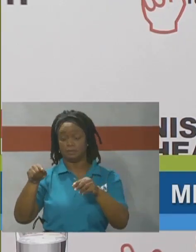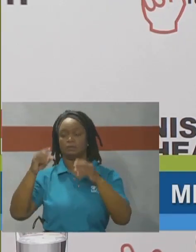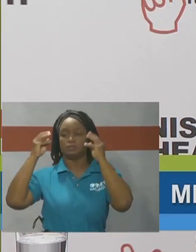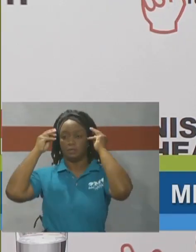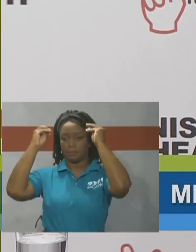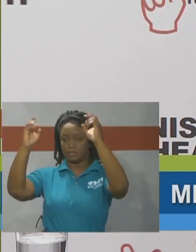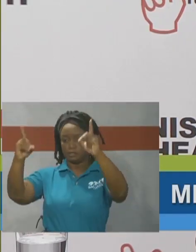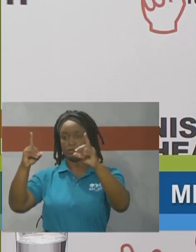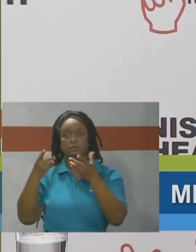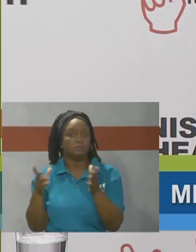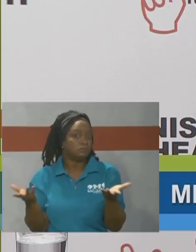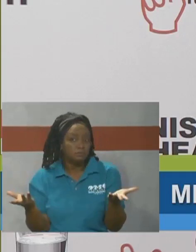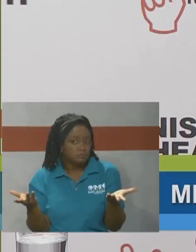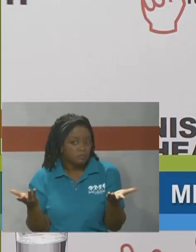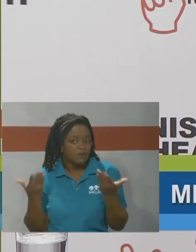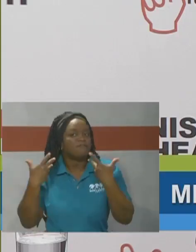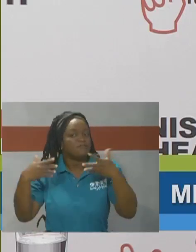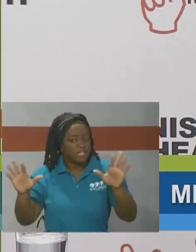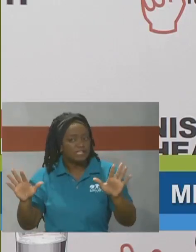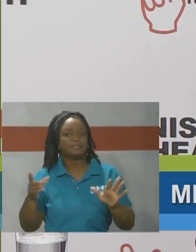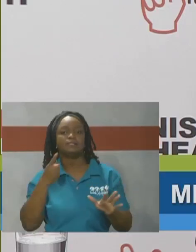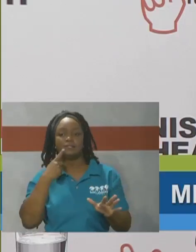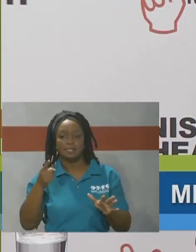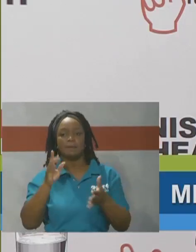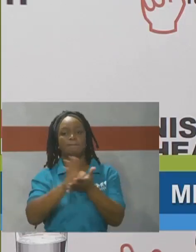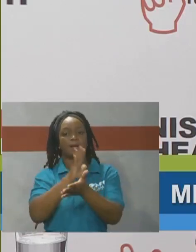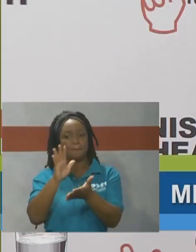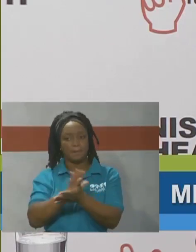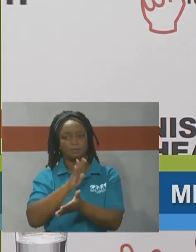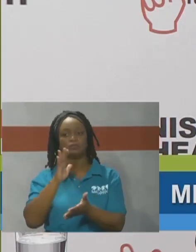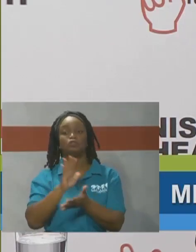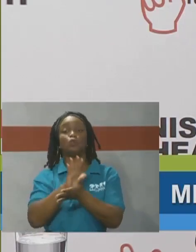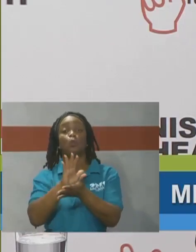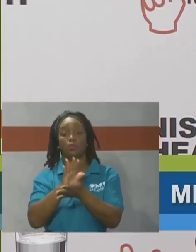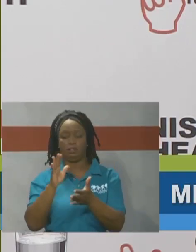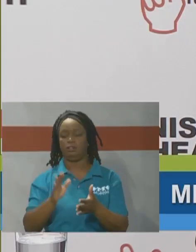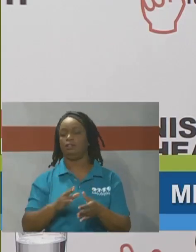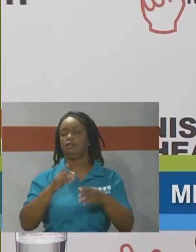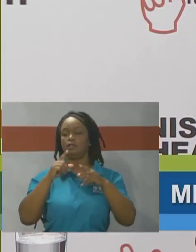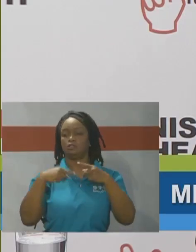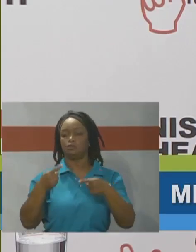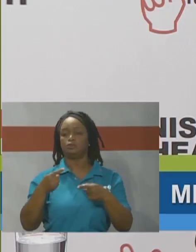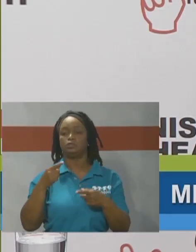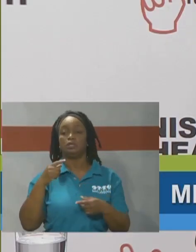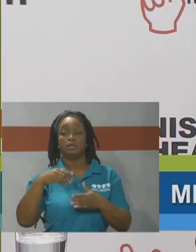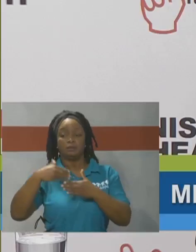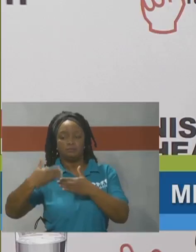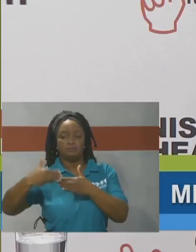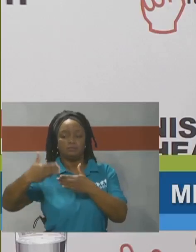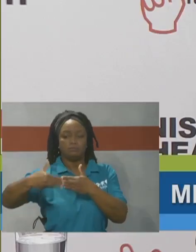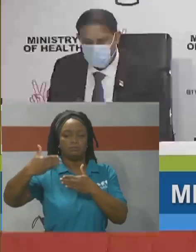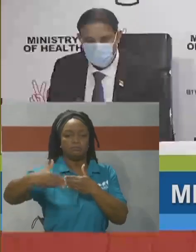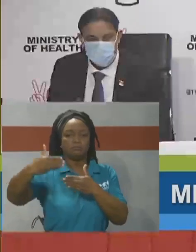secret of the fact that schools will be open in a gradual basis. Okay? Thank